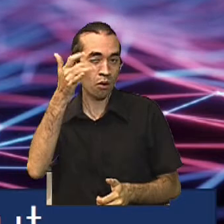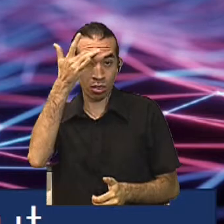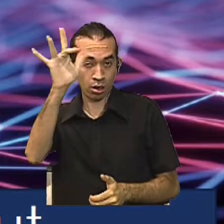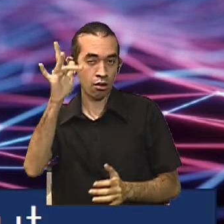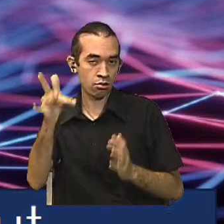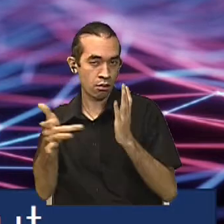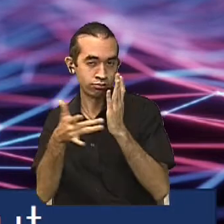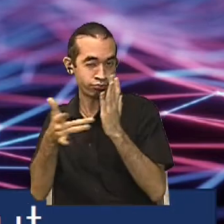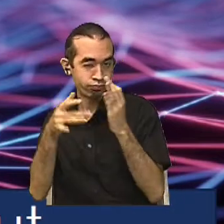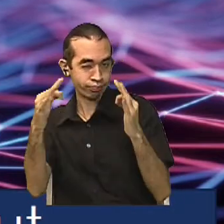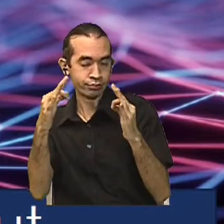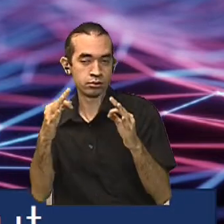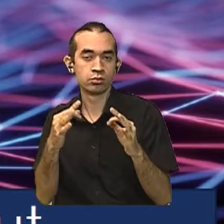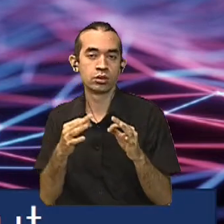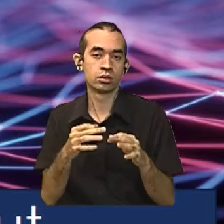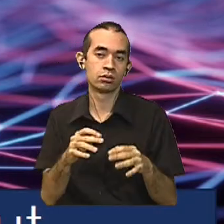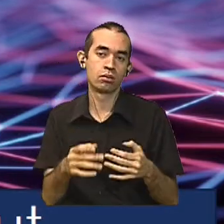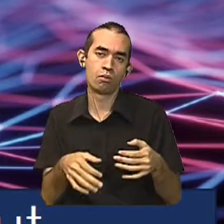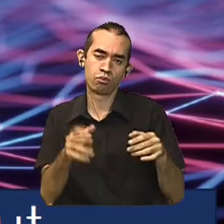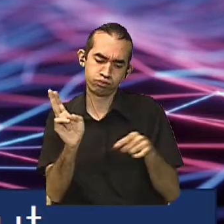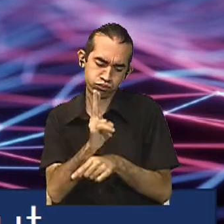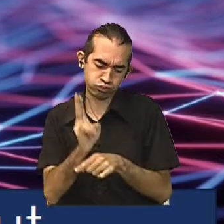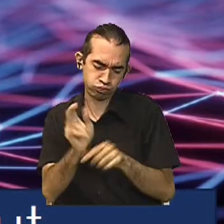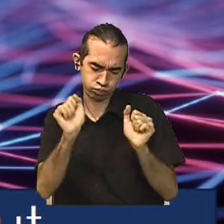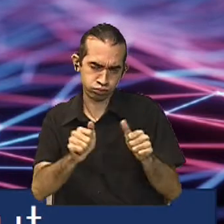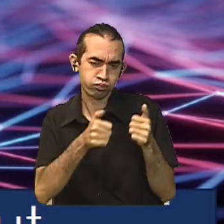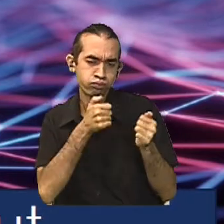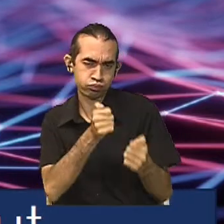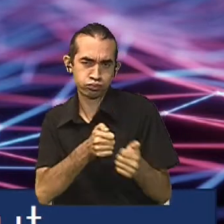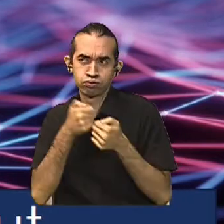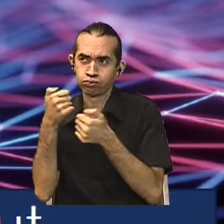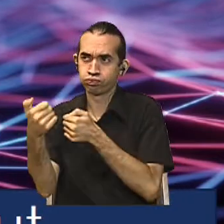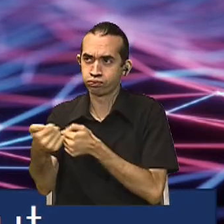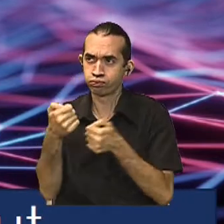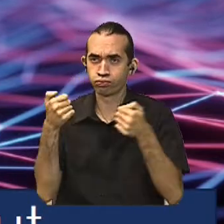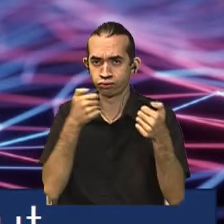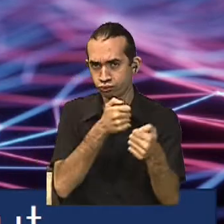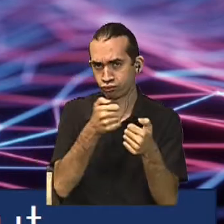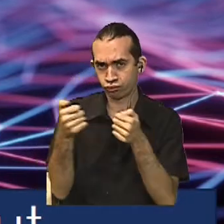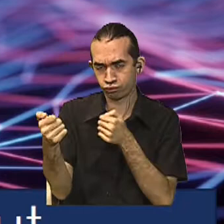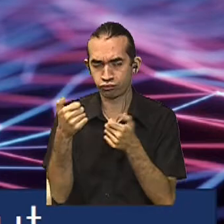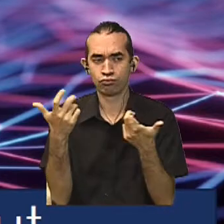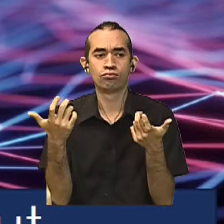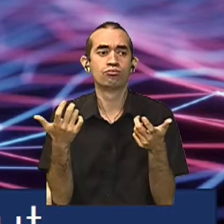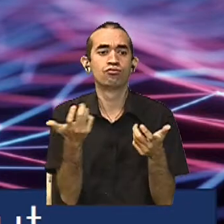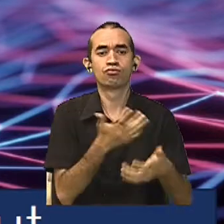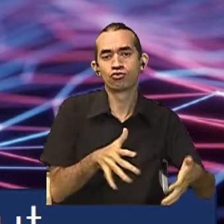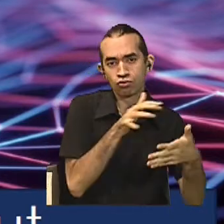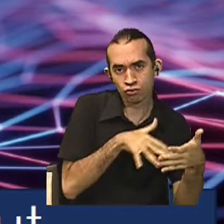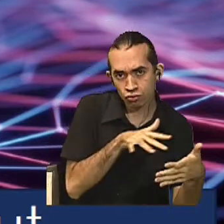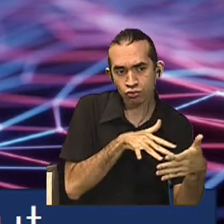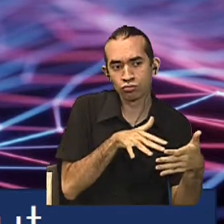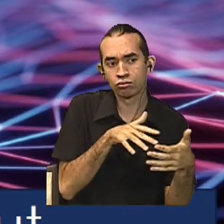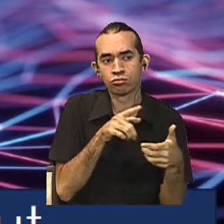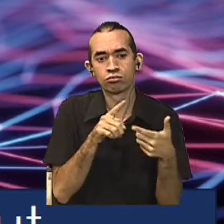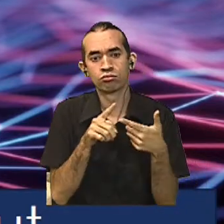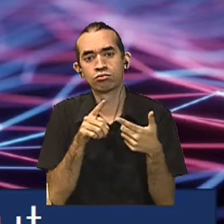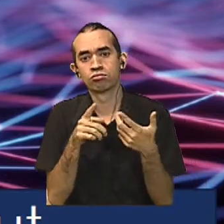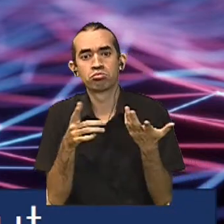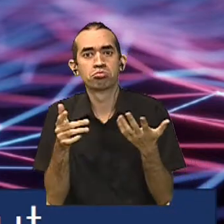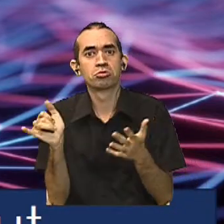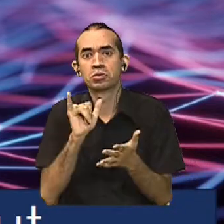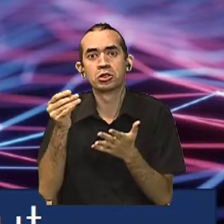to communicate with people at work, for our studies, even to